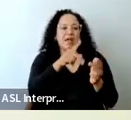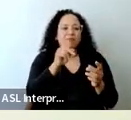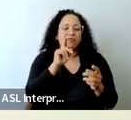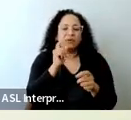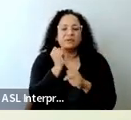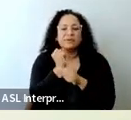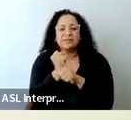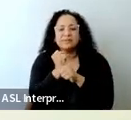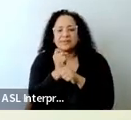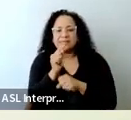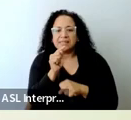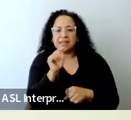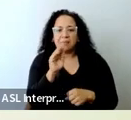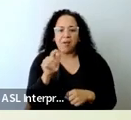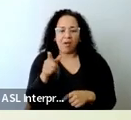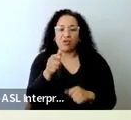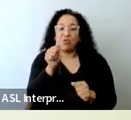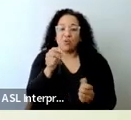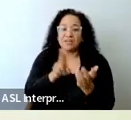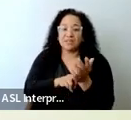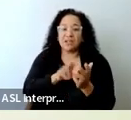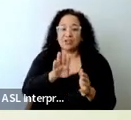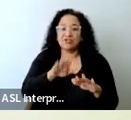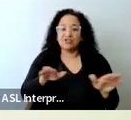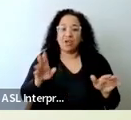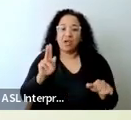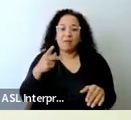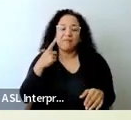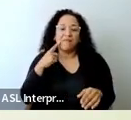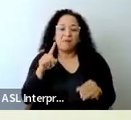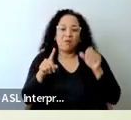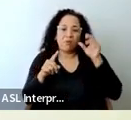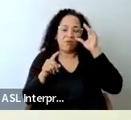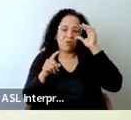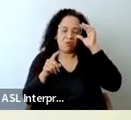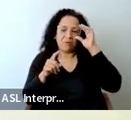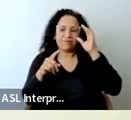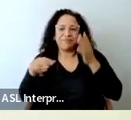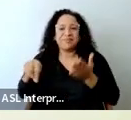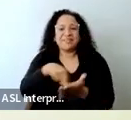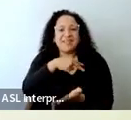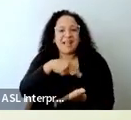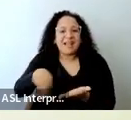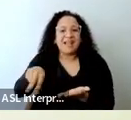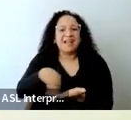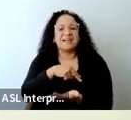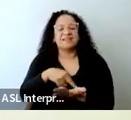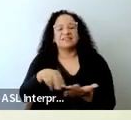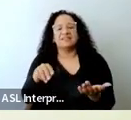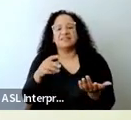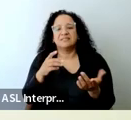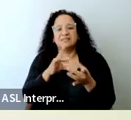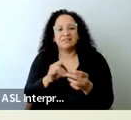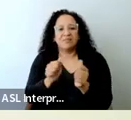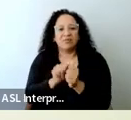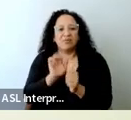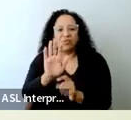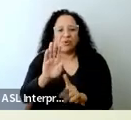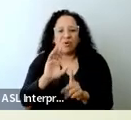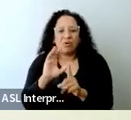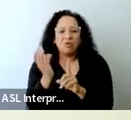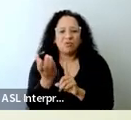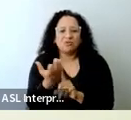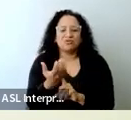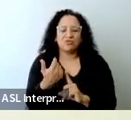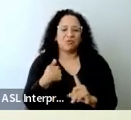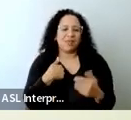T-ball, you could actually sign your child up for dance lessons that are culturally specific to you. We